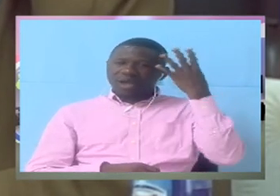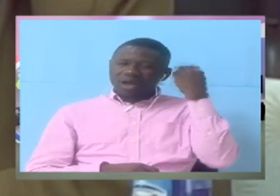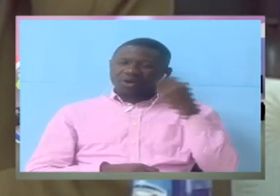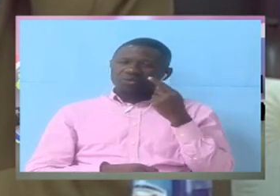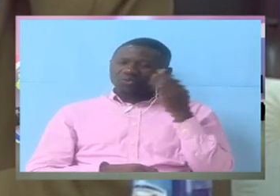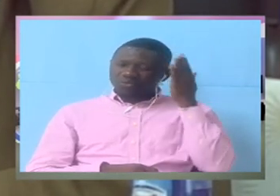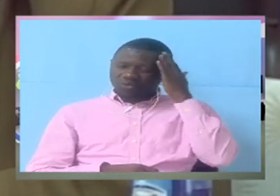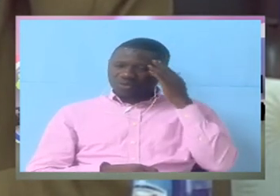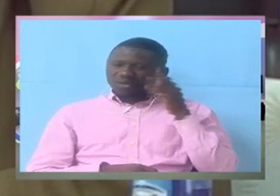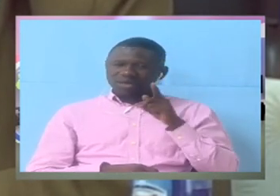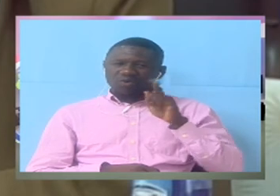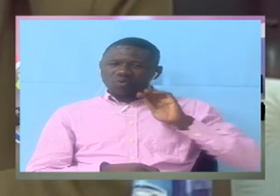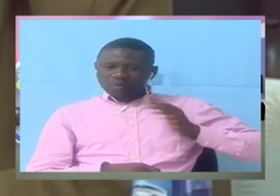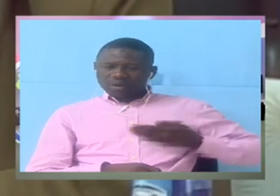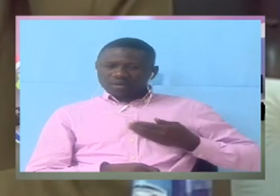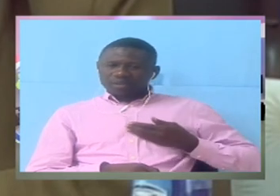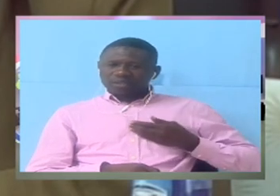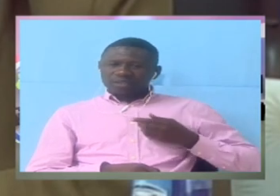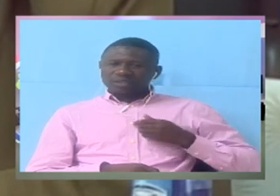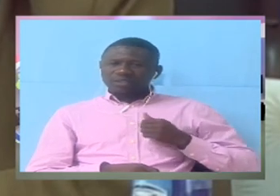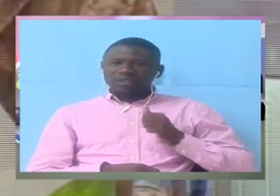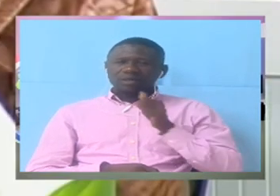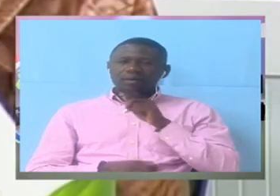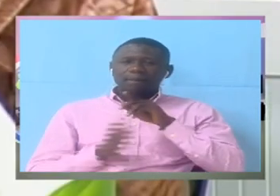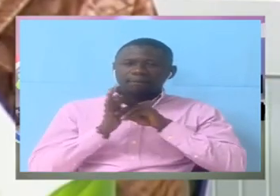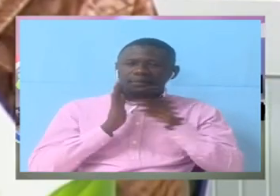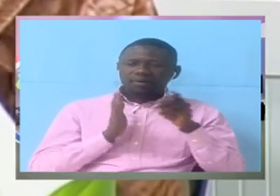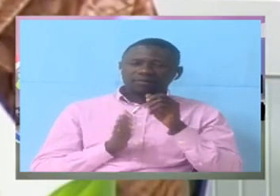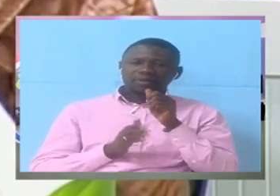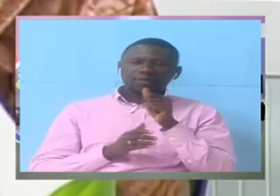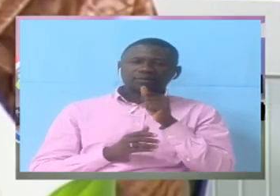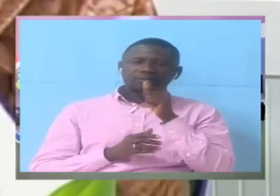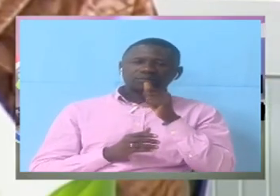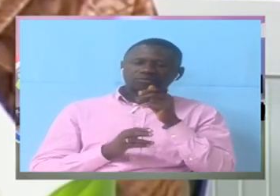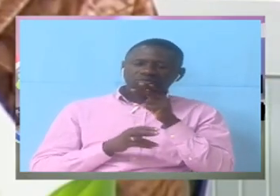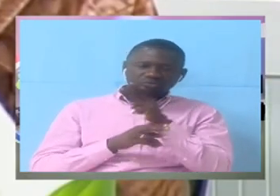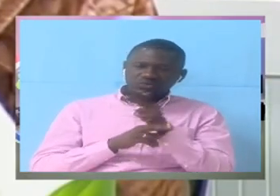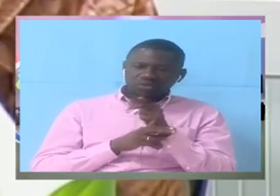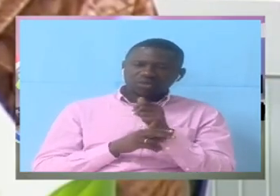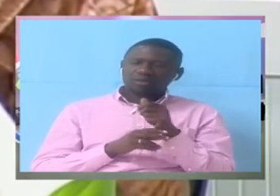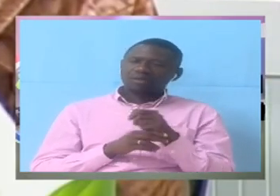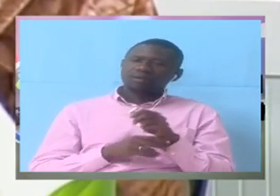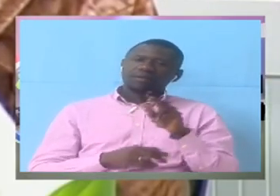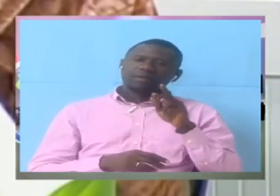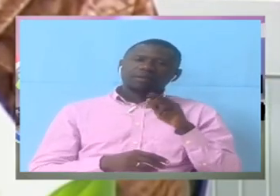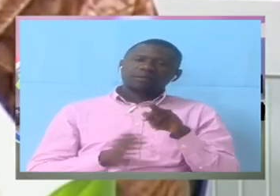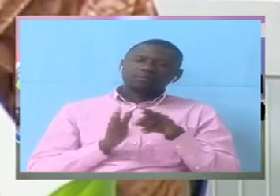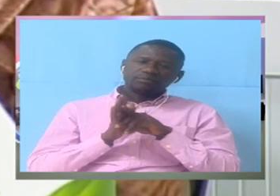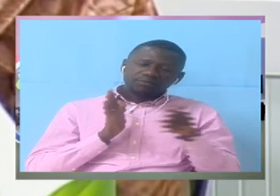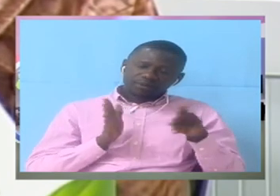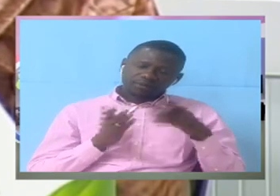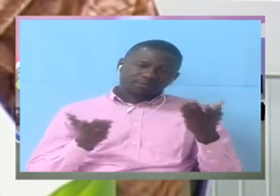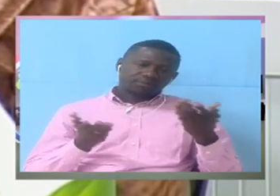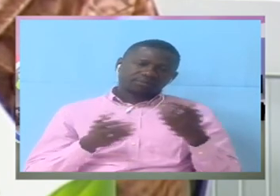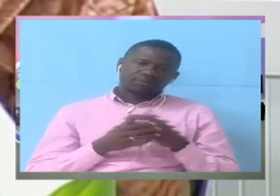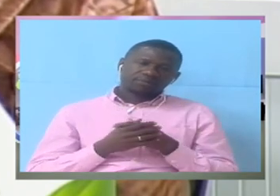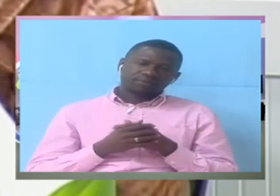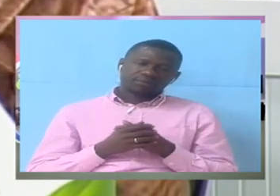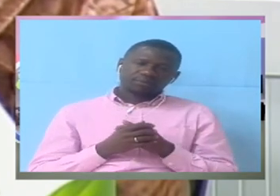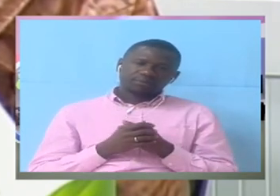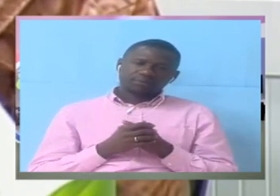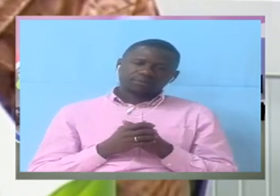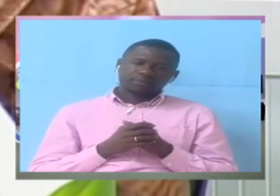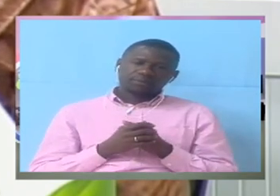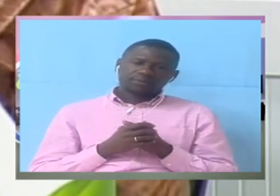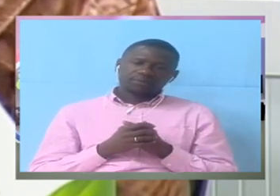spy, and where did she come from? Any mo musunyo me tay kung benda Dakar. Iri alon nyari ko kulo